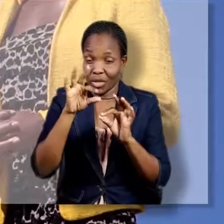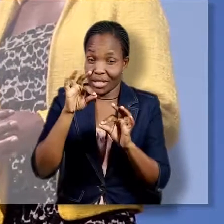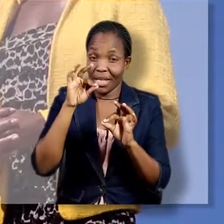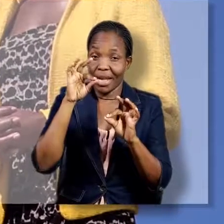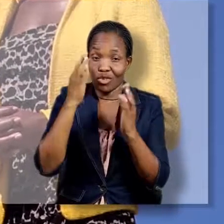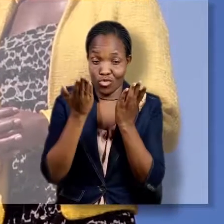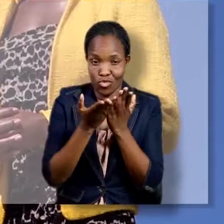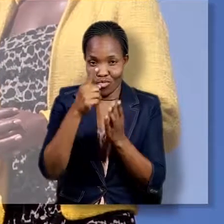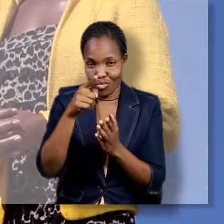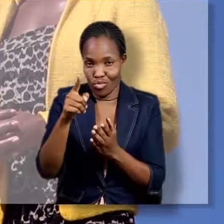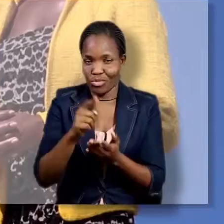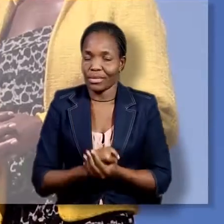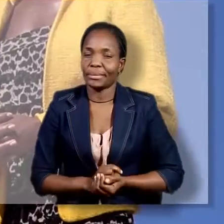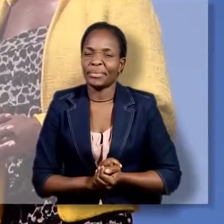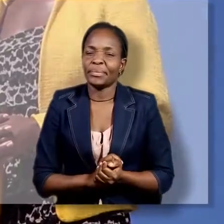right school.